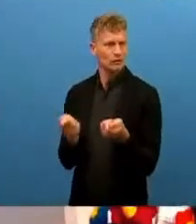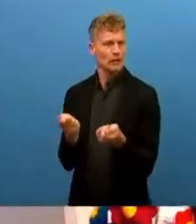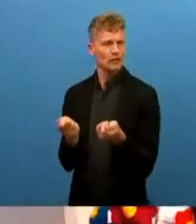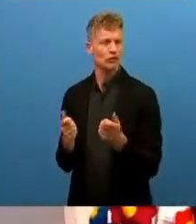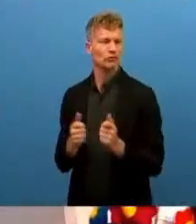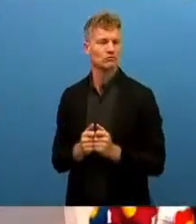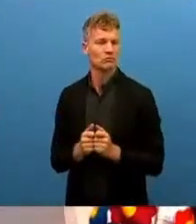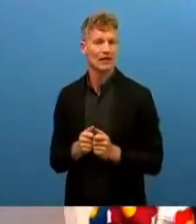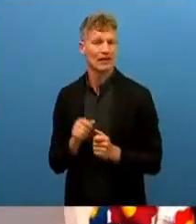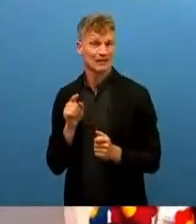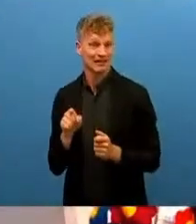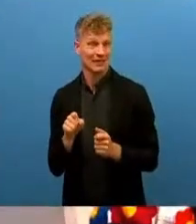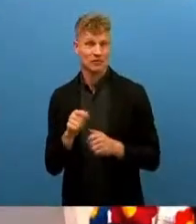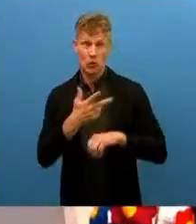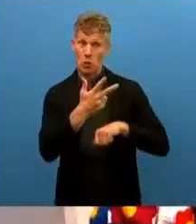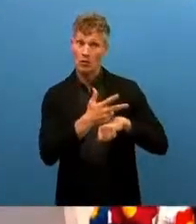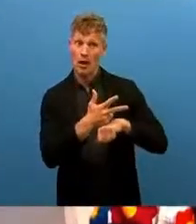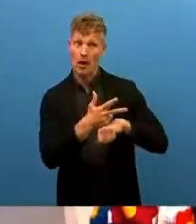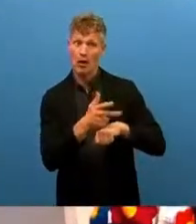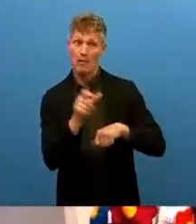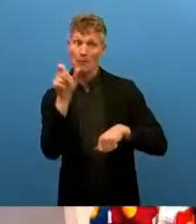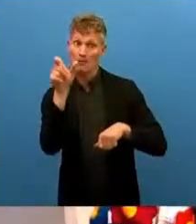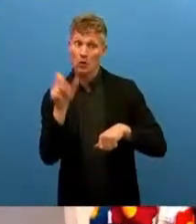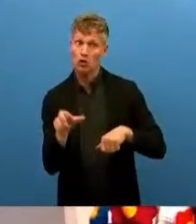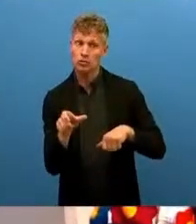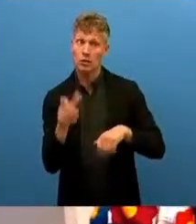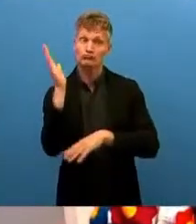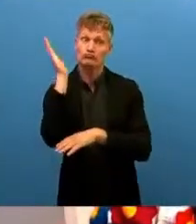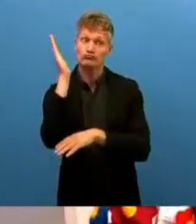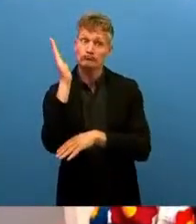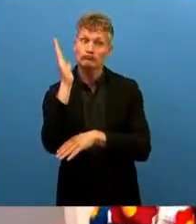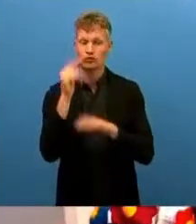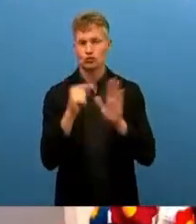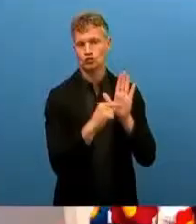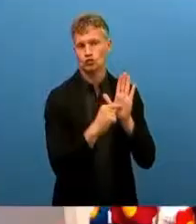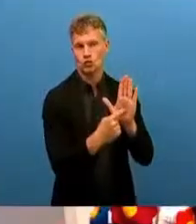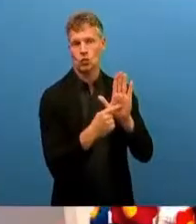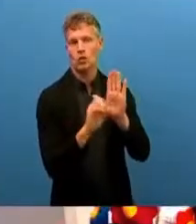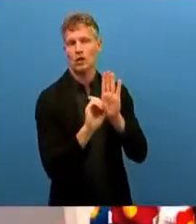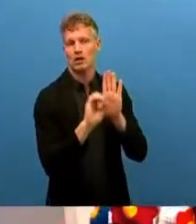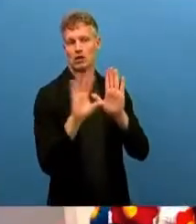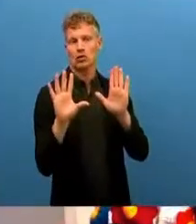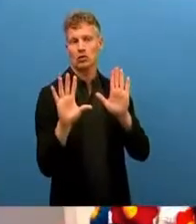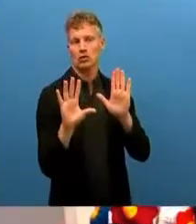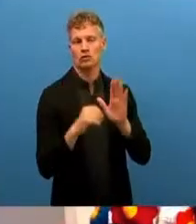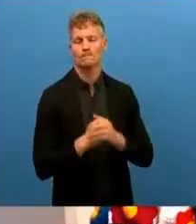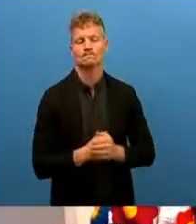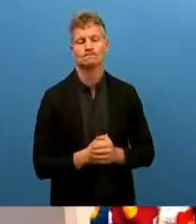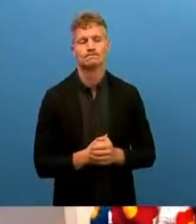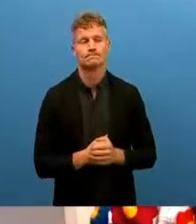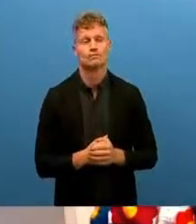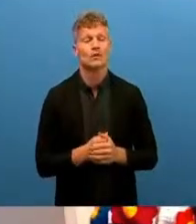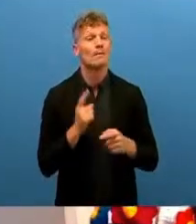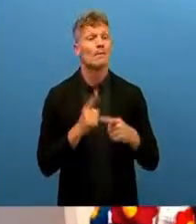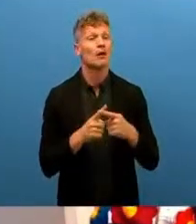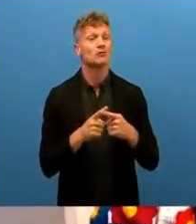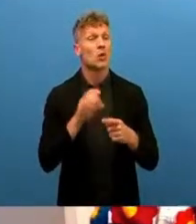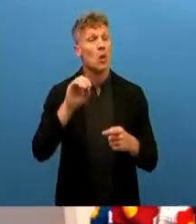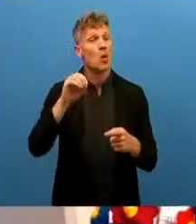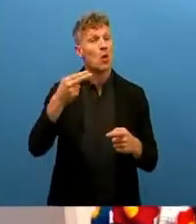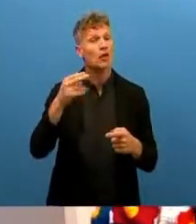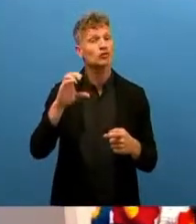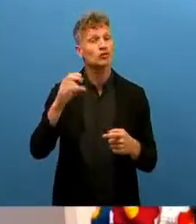distinguished representative of Guatemala, we support the report submitted by the co-facilitators of OHCHR